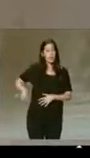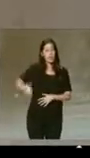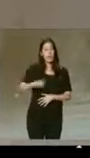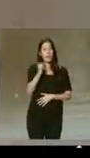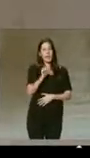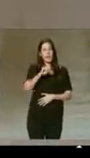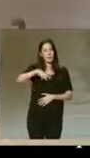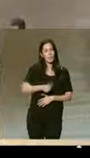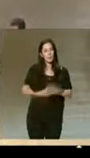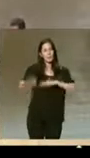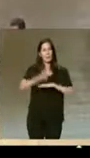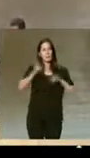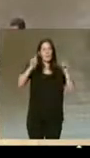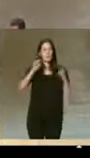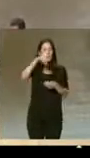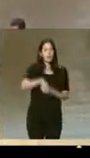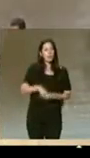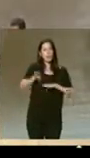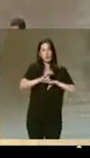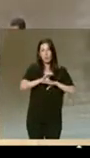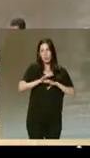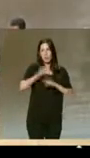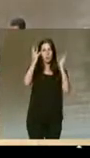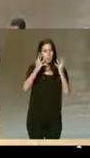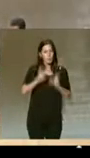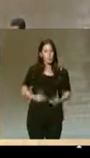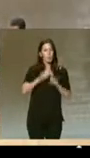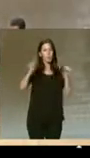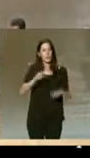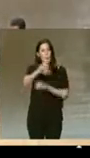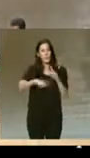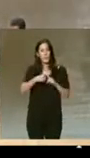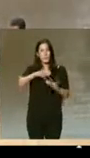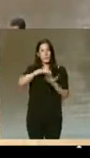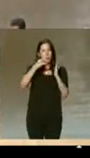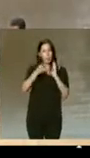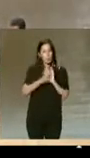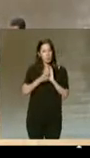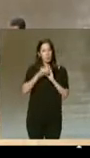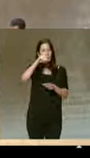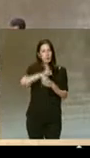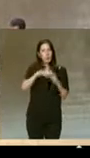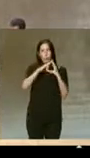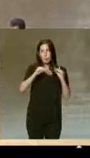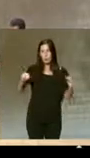Jaime López Crae, who is a professor of the Mathematics University in